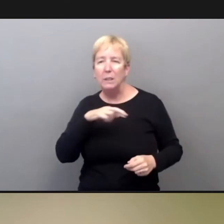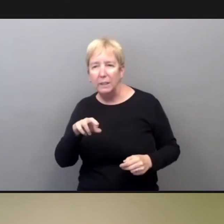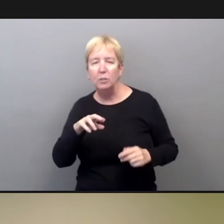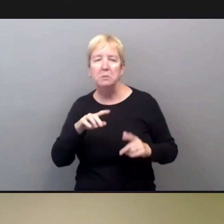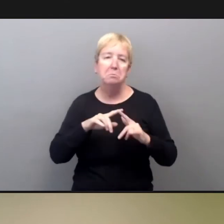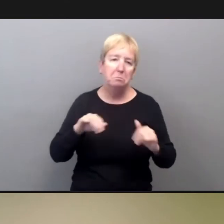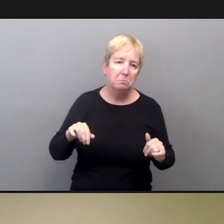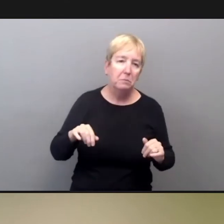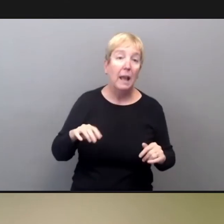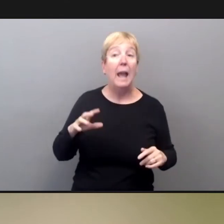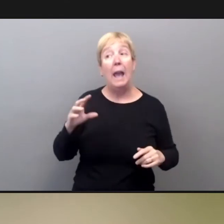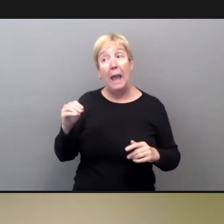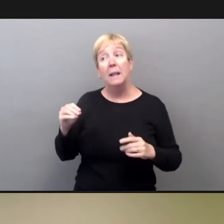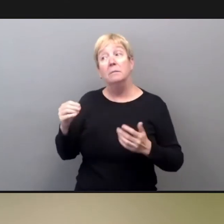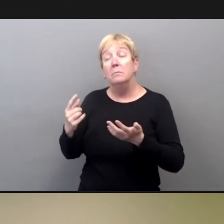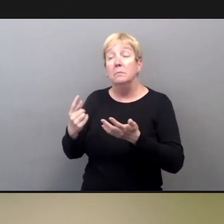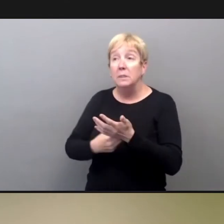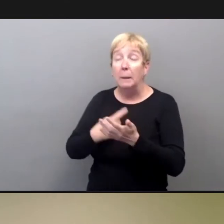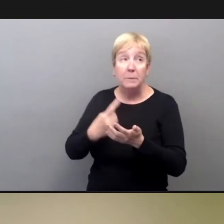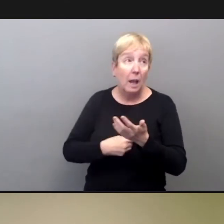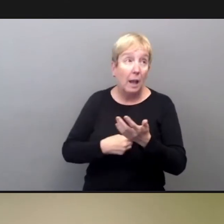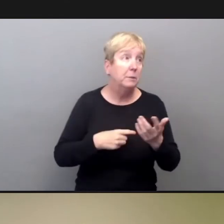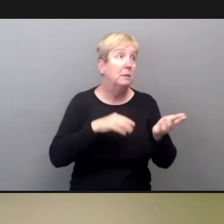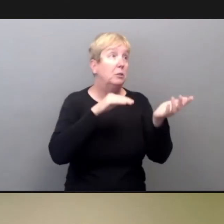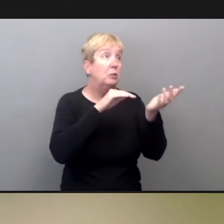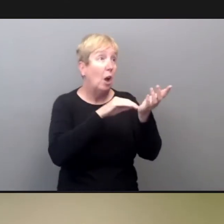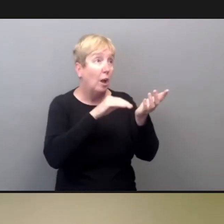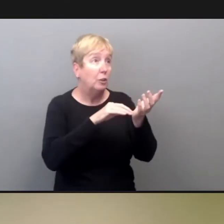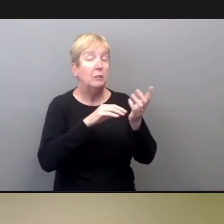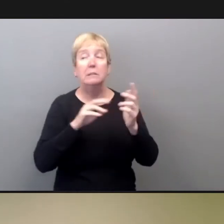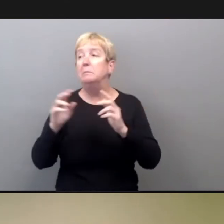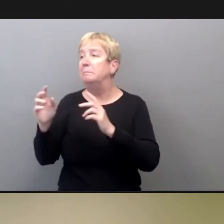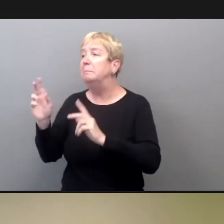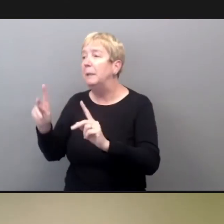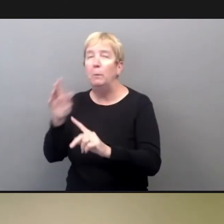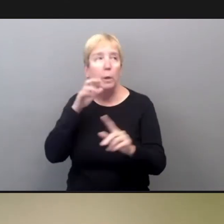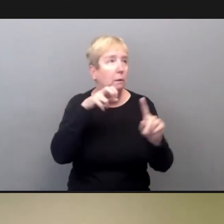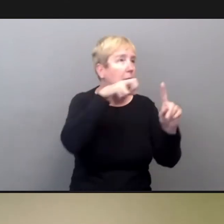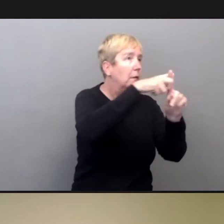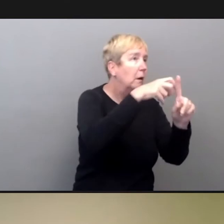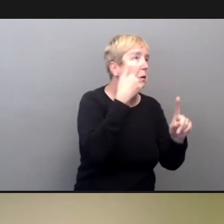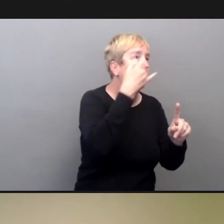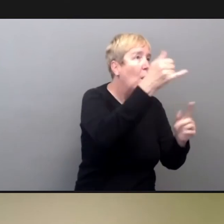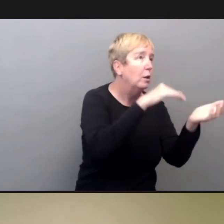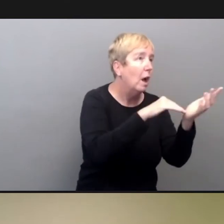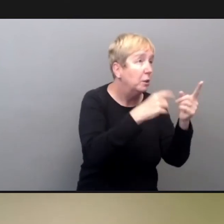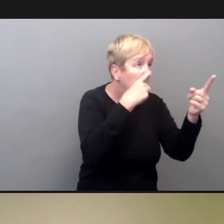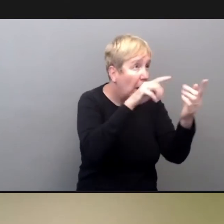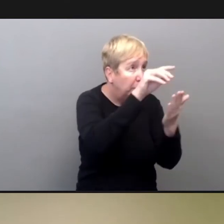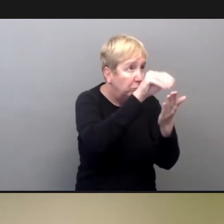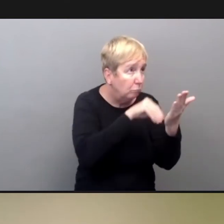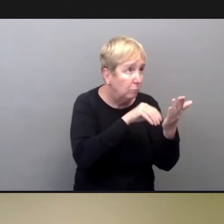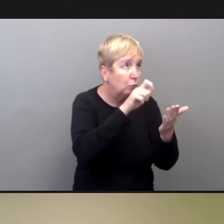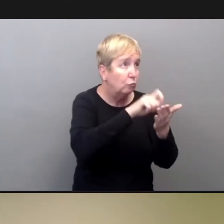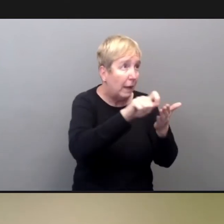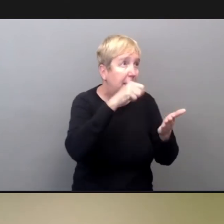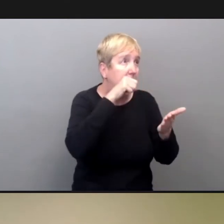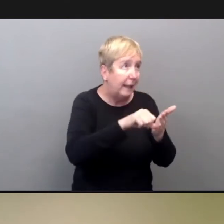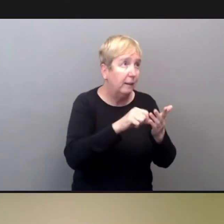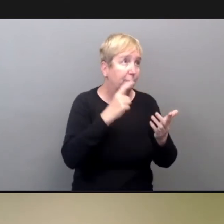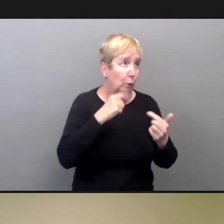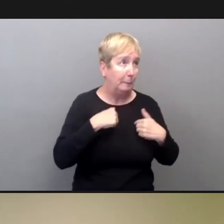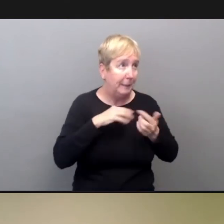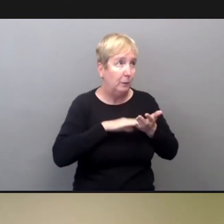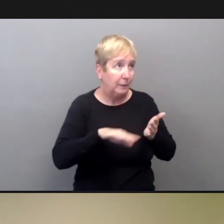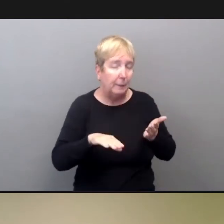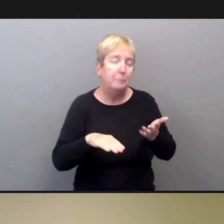be called on to provide those exemptions. And then regarding the EUA process, I'm